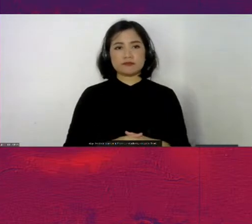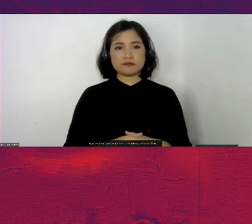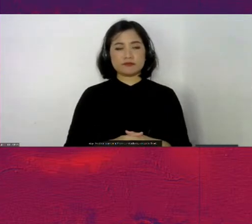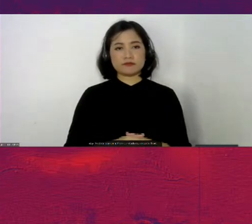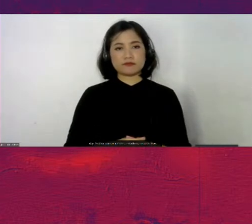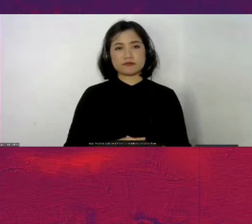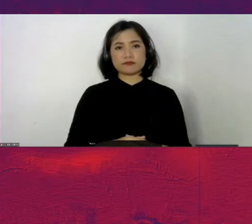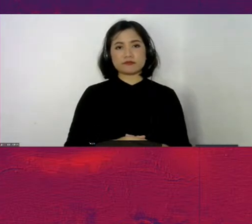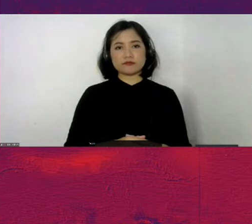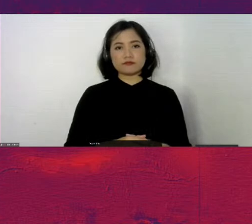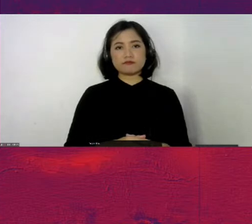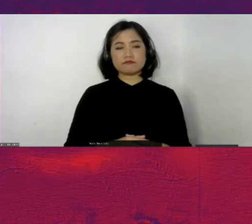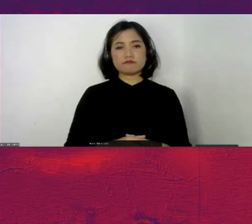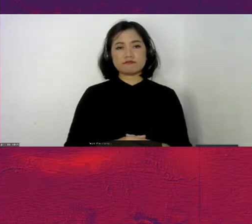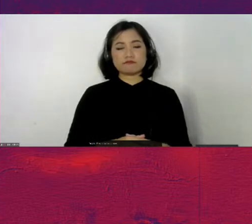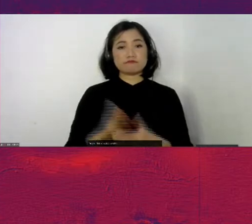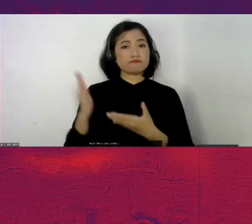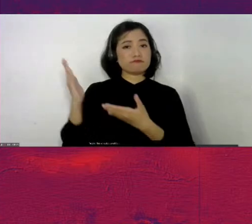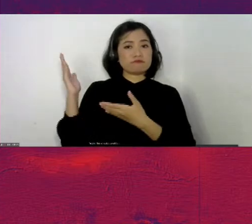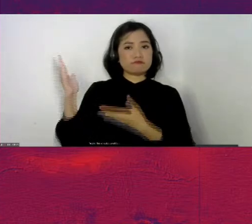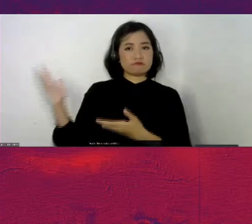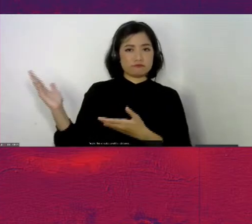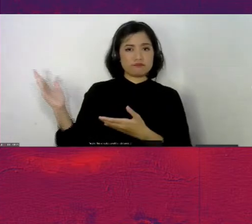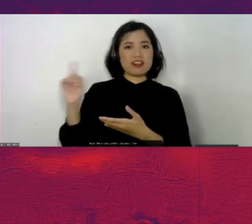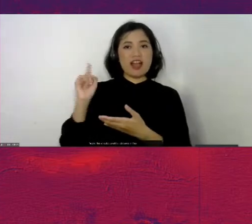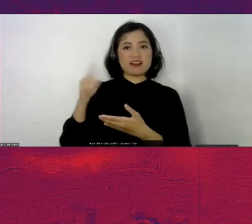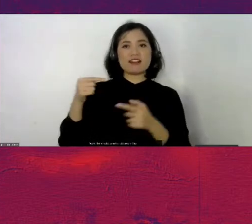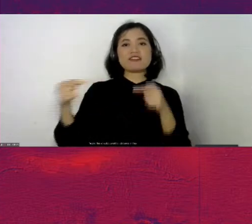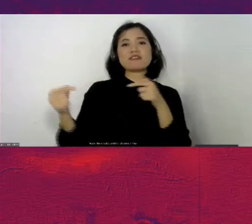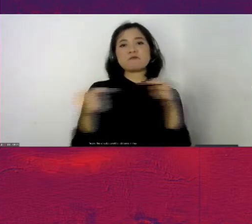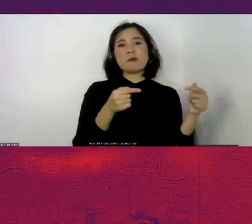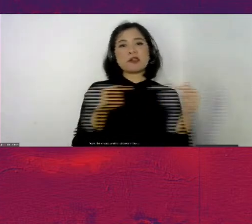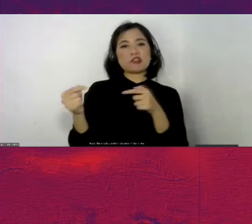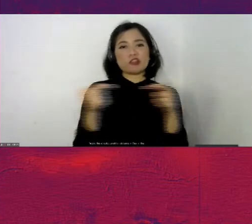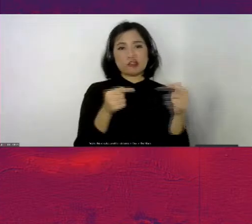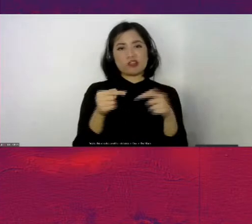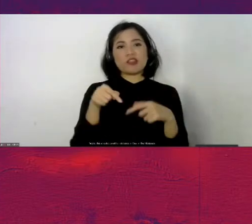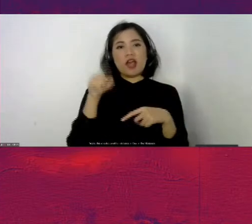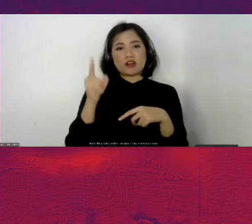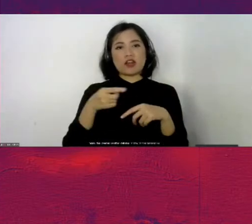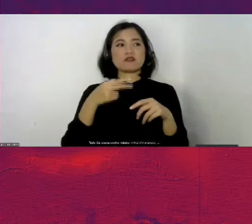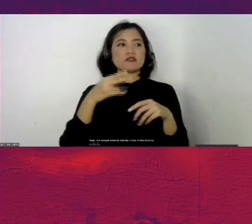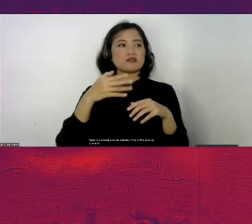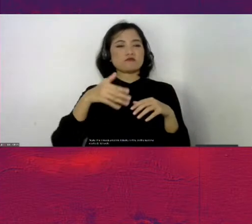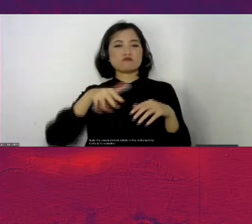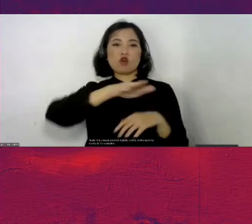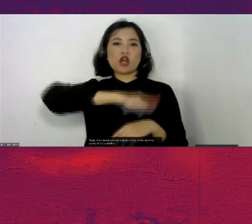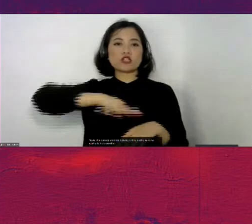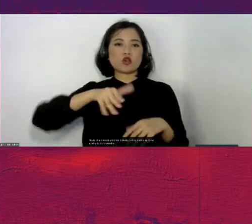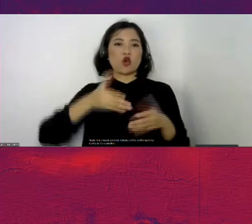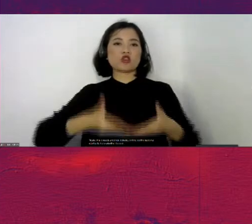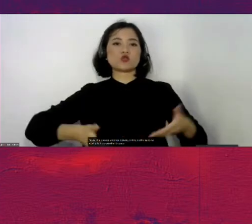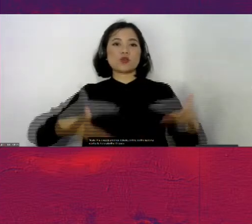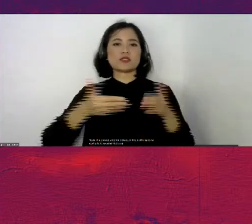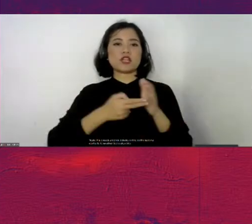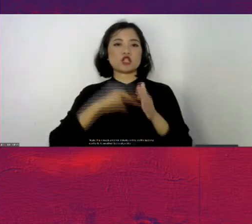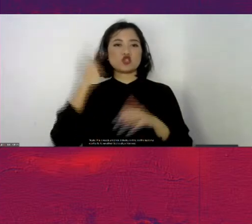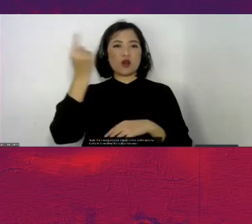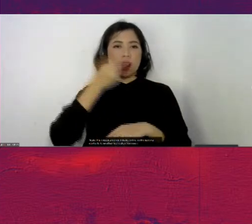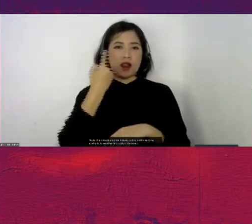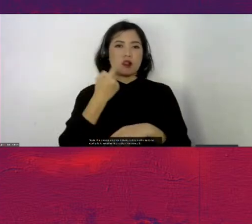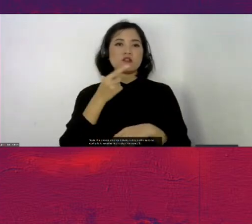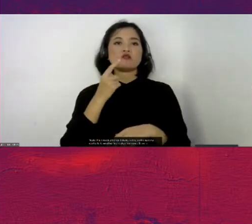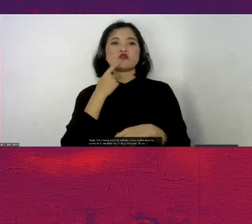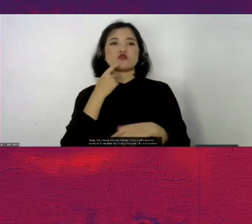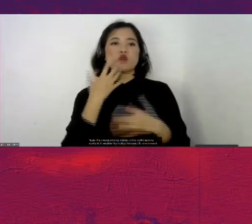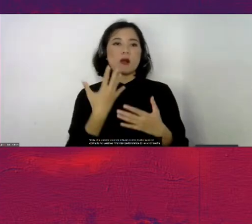Yeah, this creates another debates in the national context. Yeah, whether financial performance drive